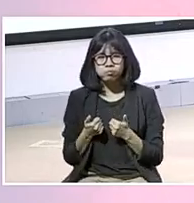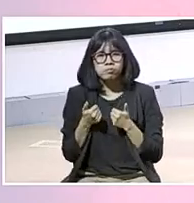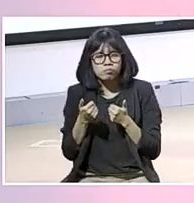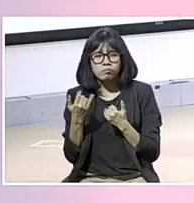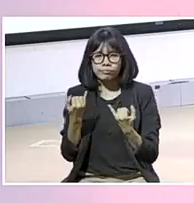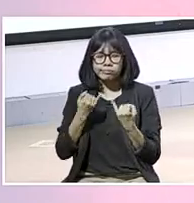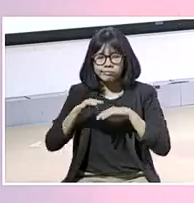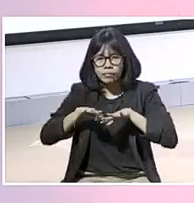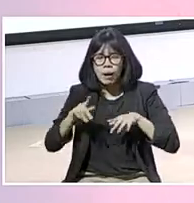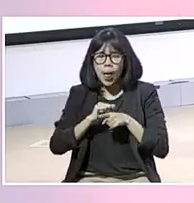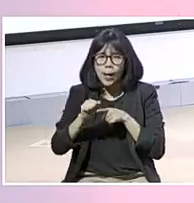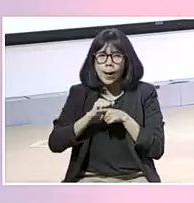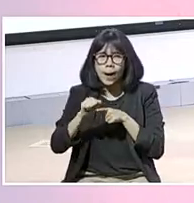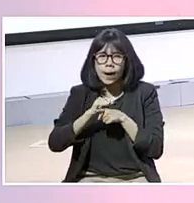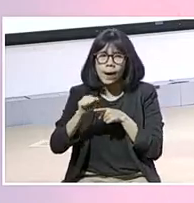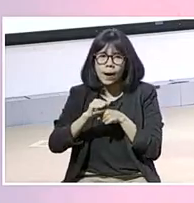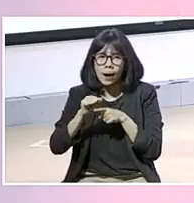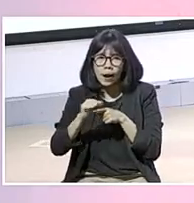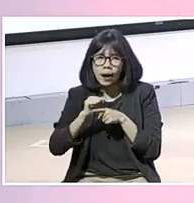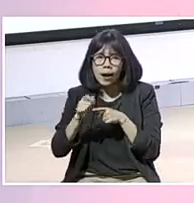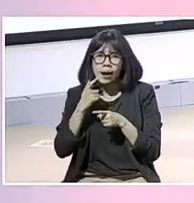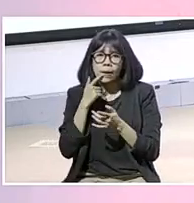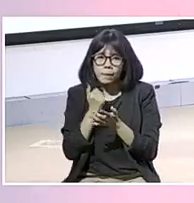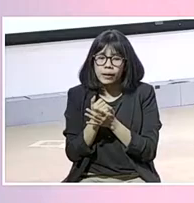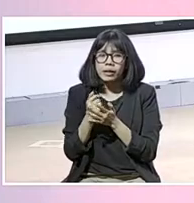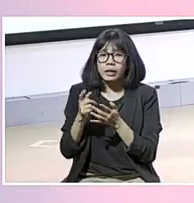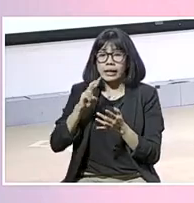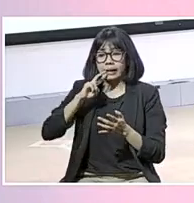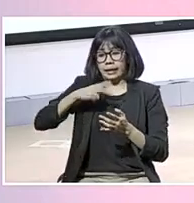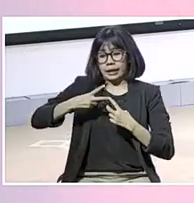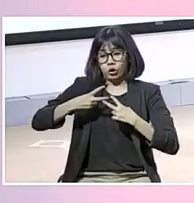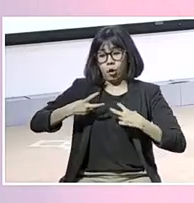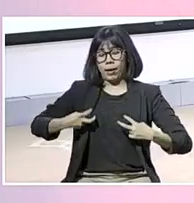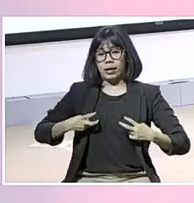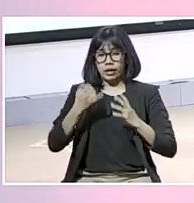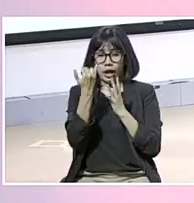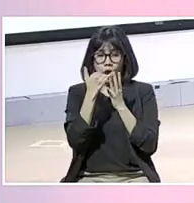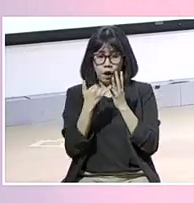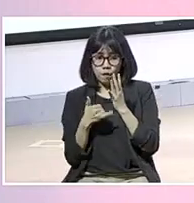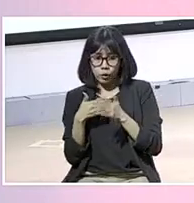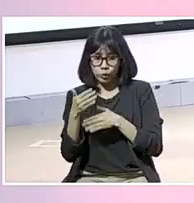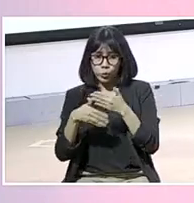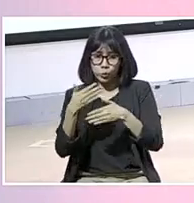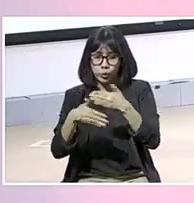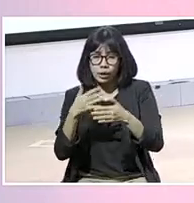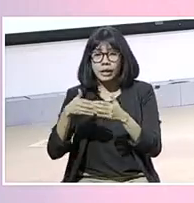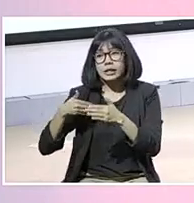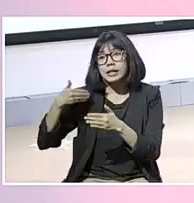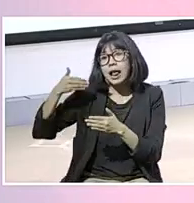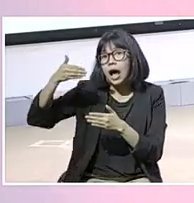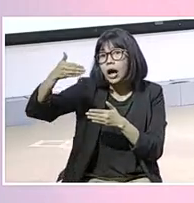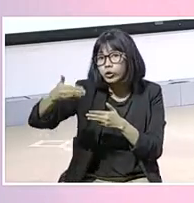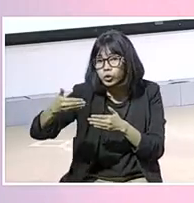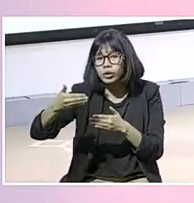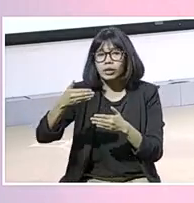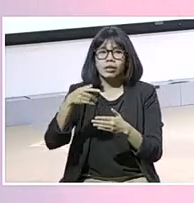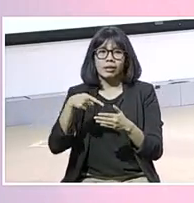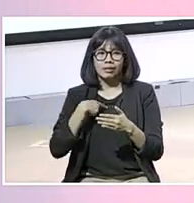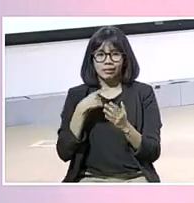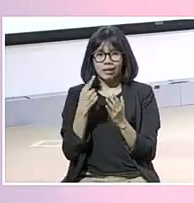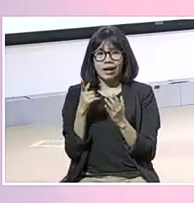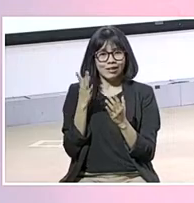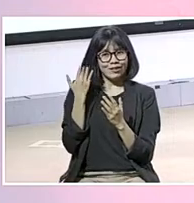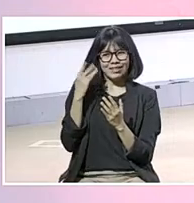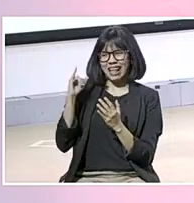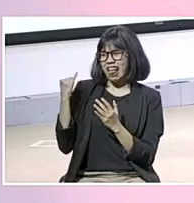face-up player more. I like stepped away from the basket a lot more. And so when I came back to the WNBA the next year, I got most improved in the league.